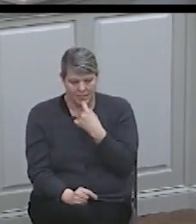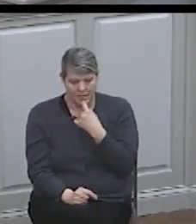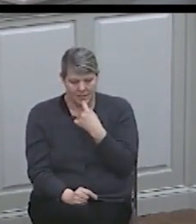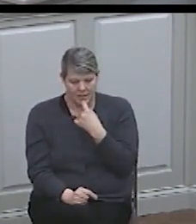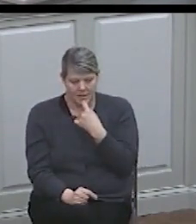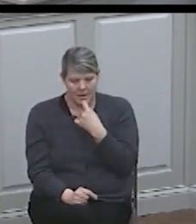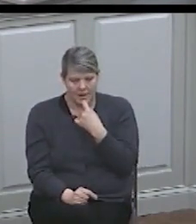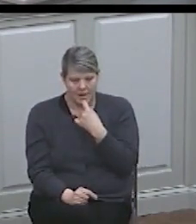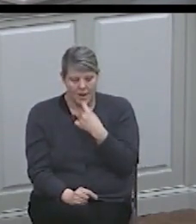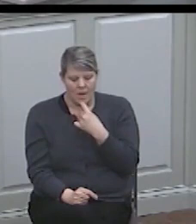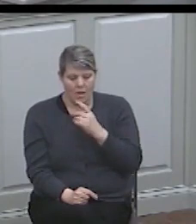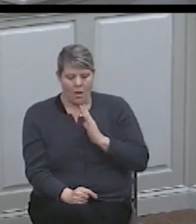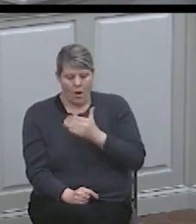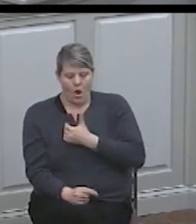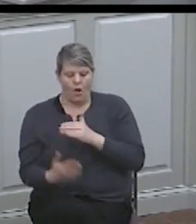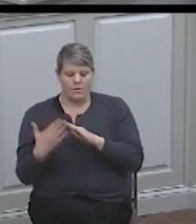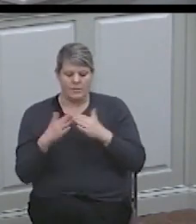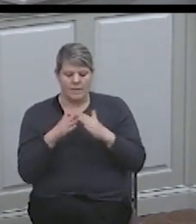effort by the city